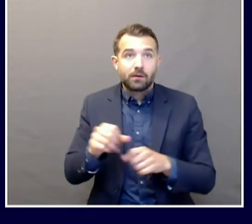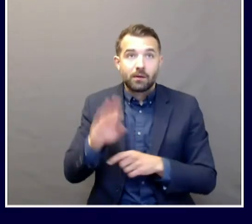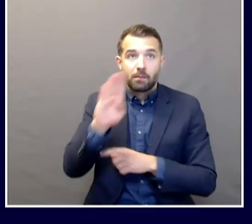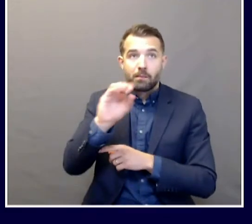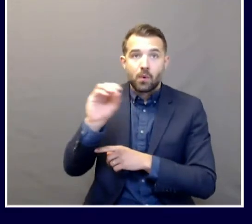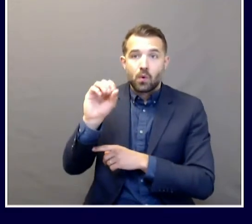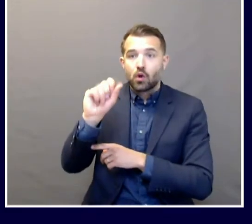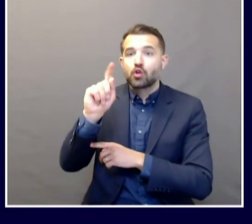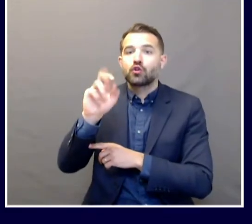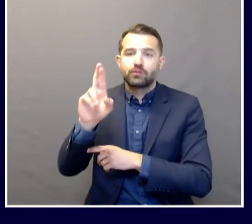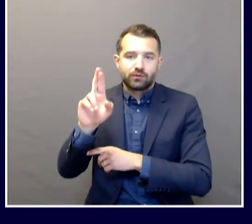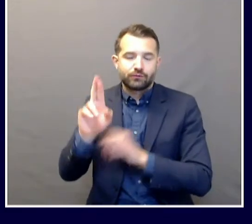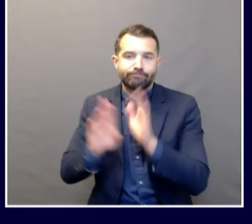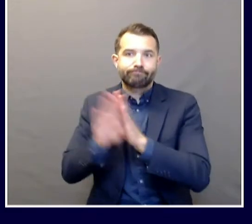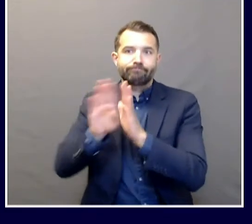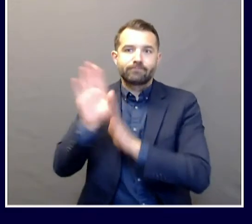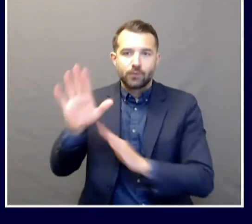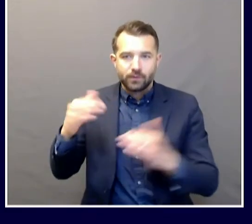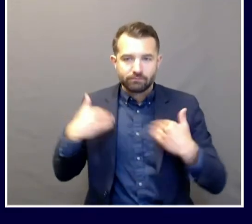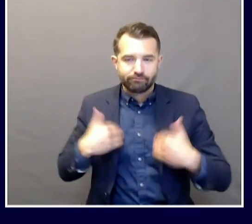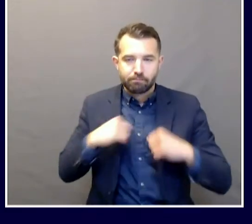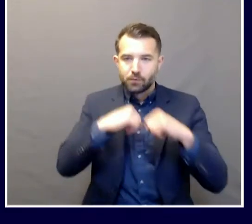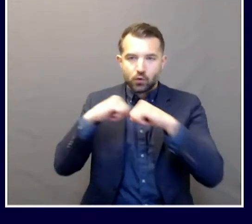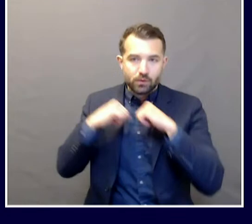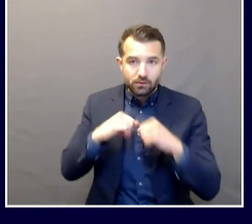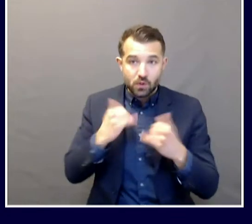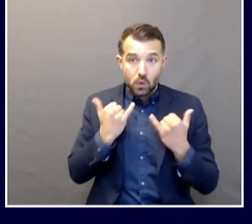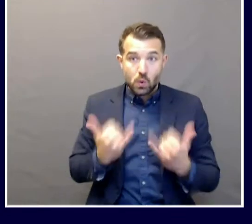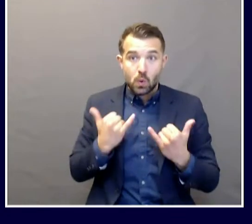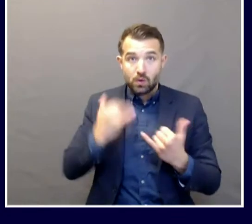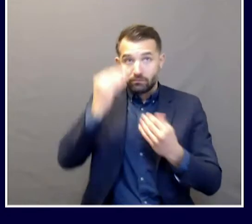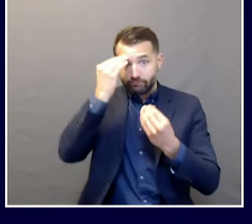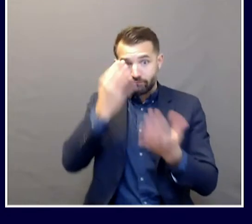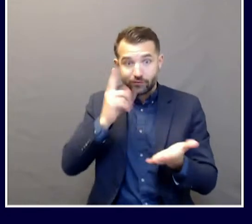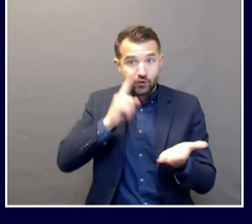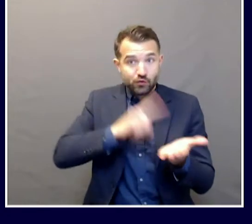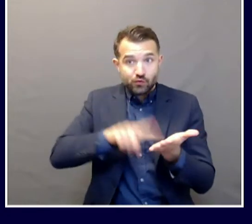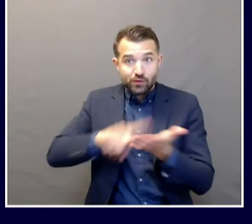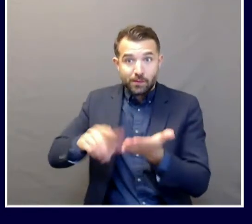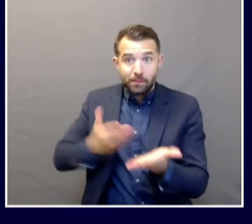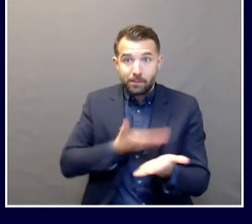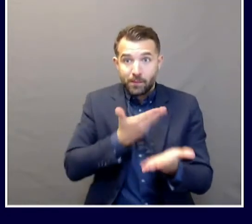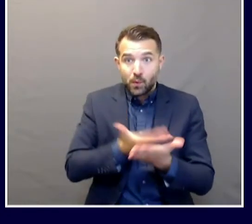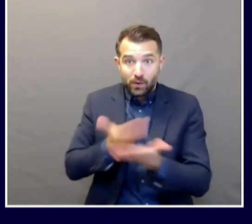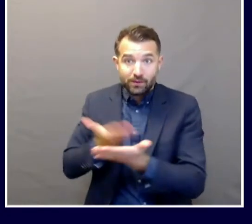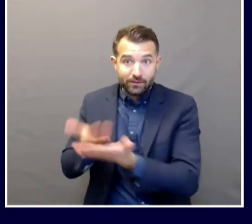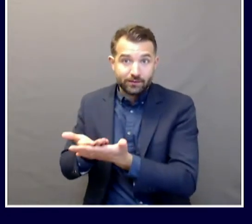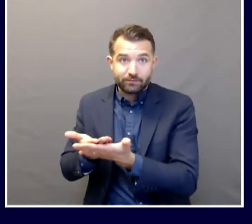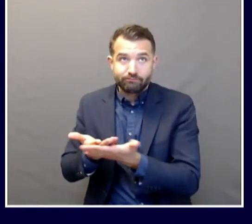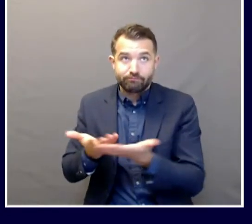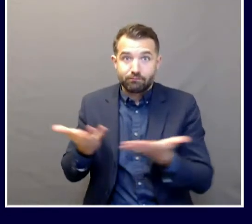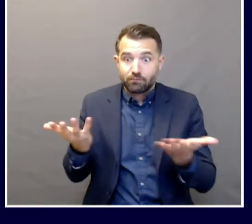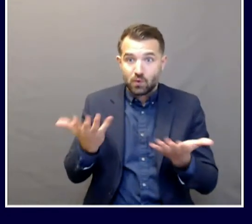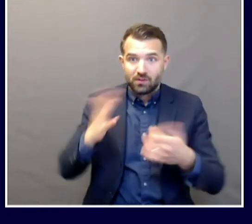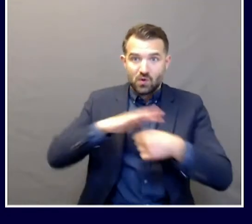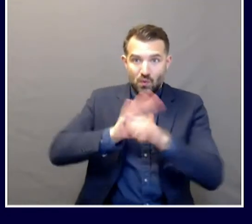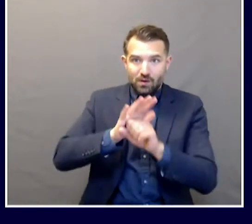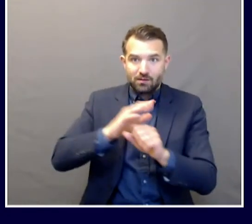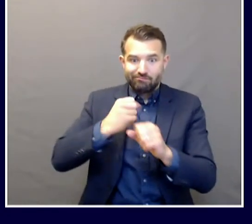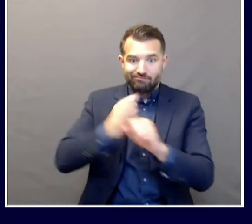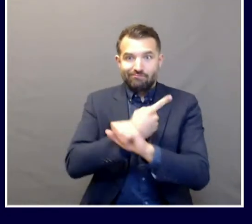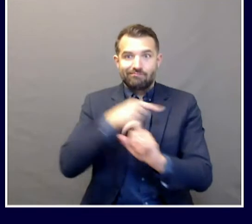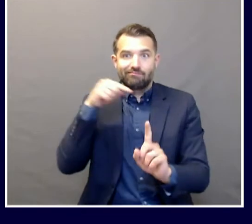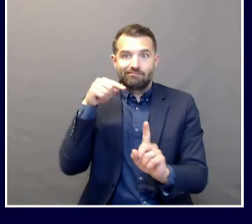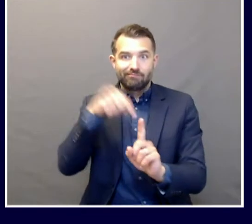that we have squarely in front of us are the variants that are already circulating in Maine. Now, Patty, I know that